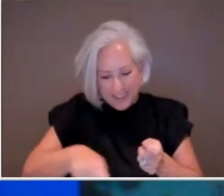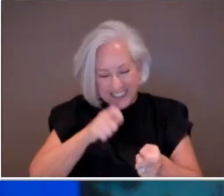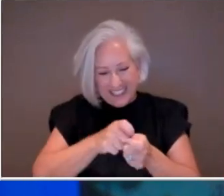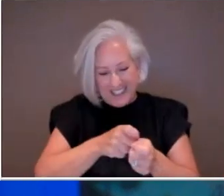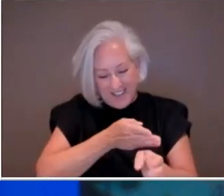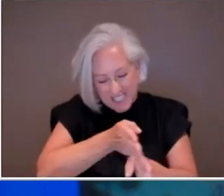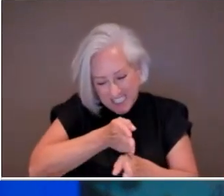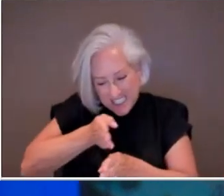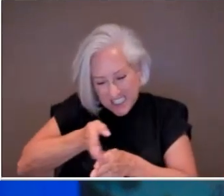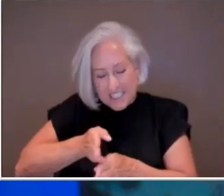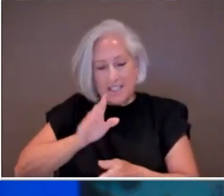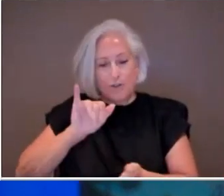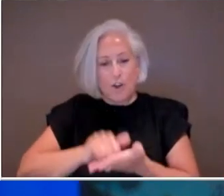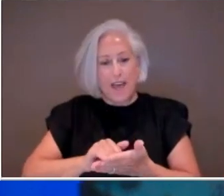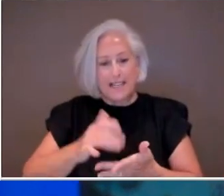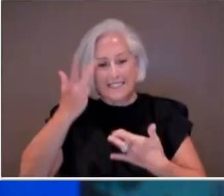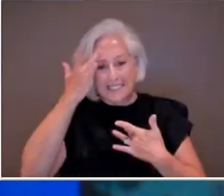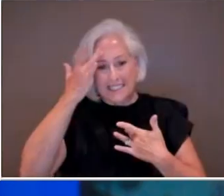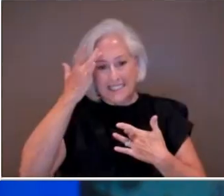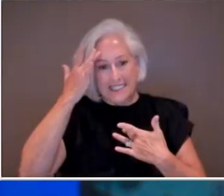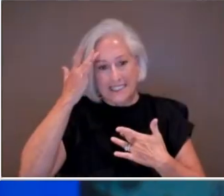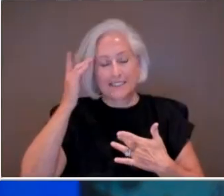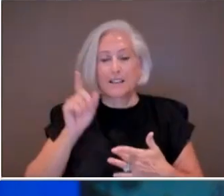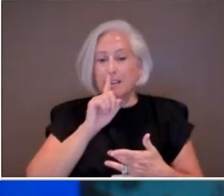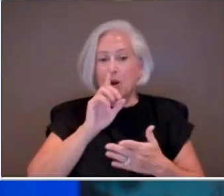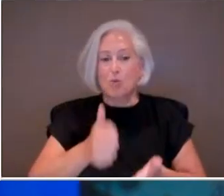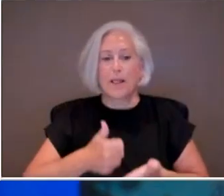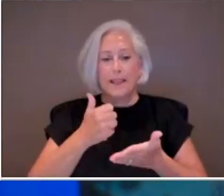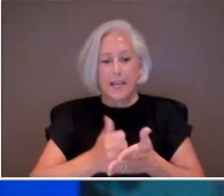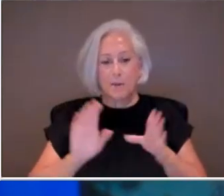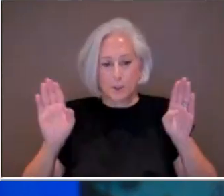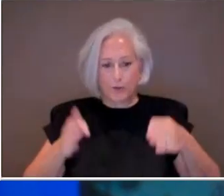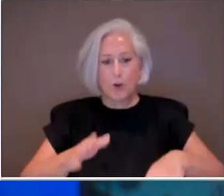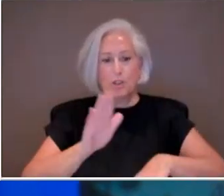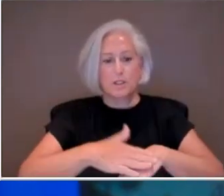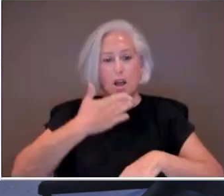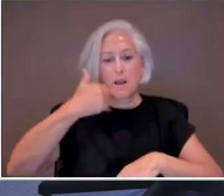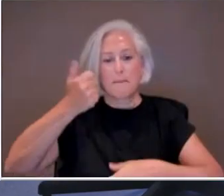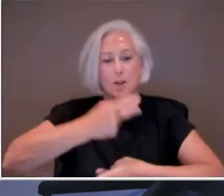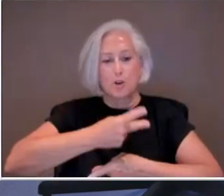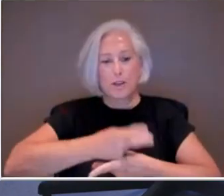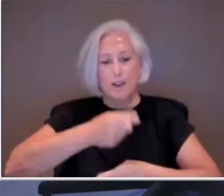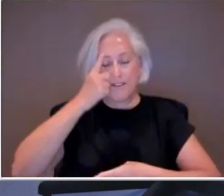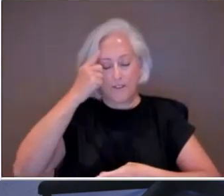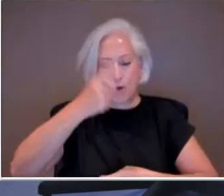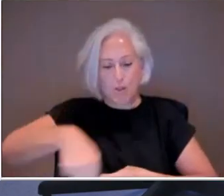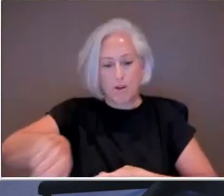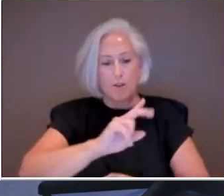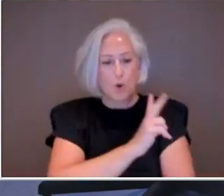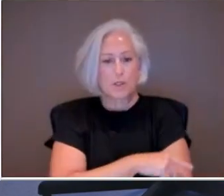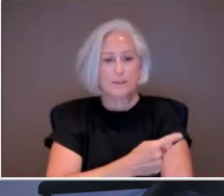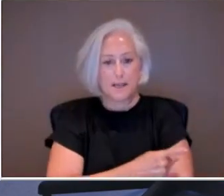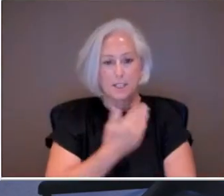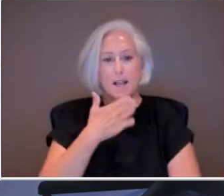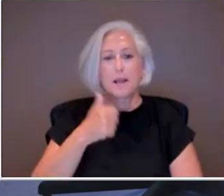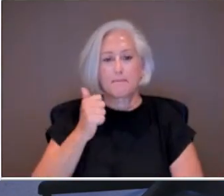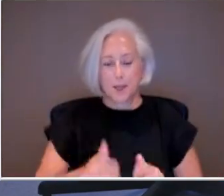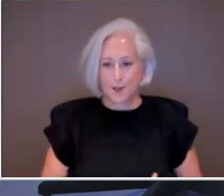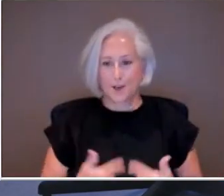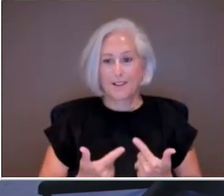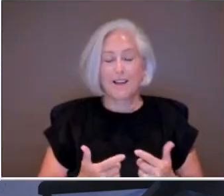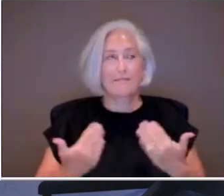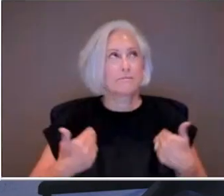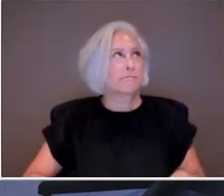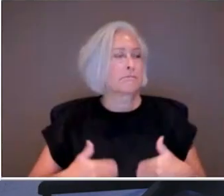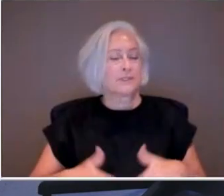that will be very helpful for focusing on giving the better care for these patients and better quality of life. Such a great team. Yeah. From